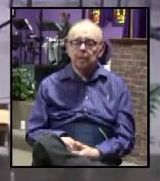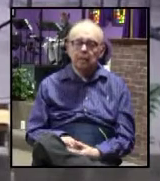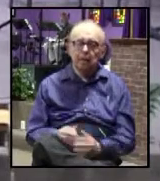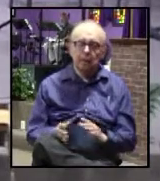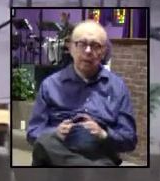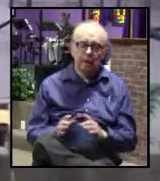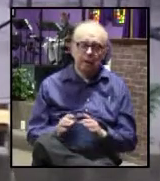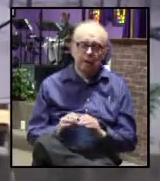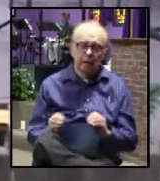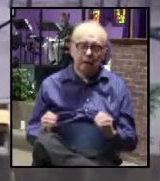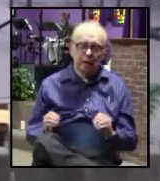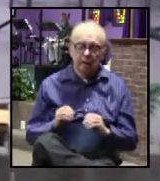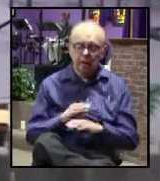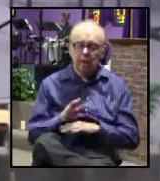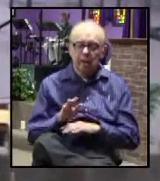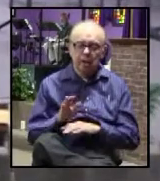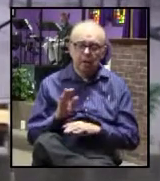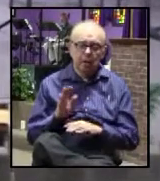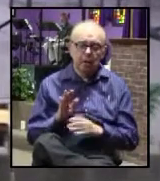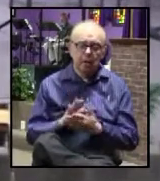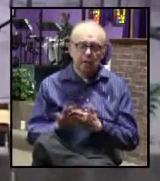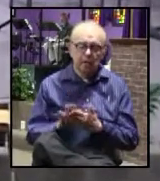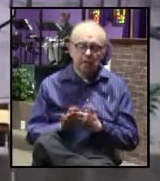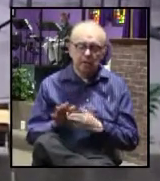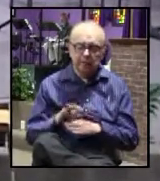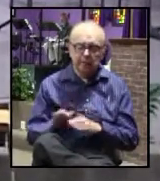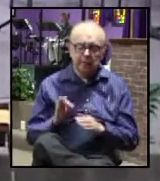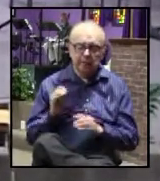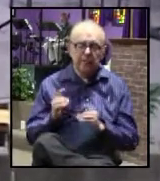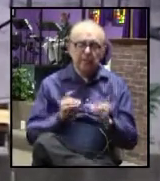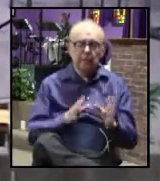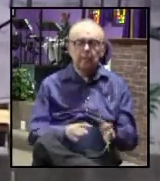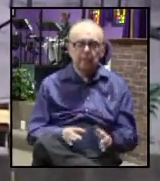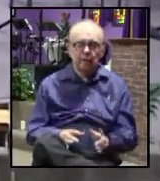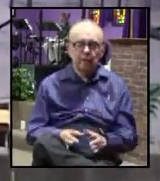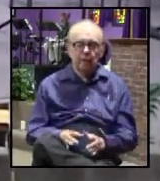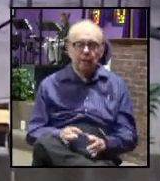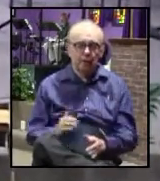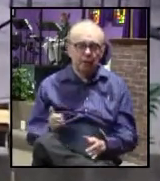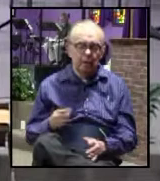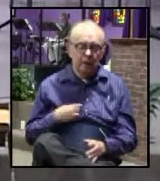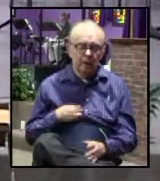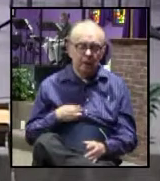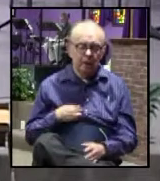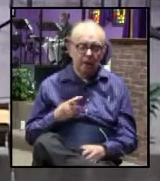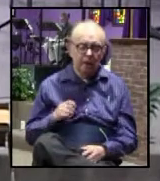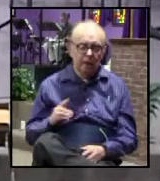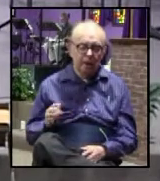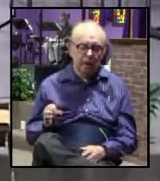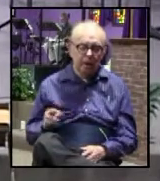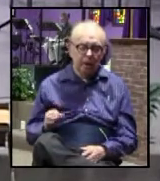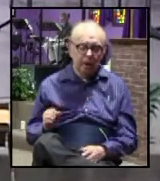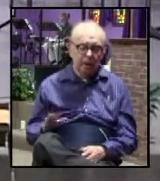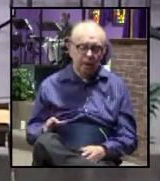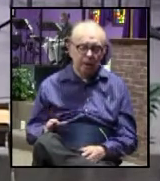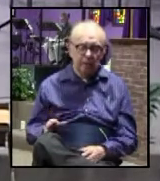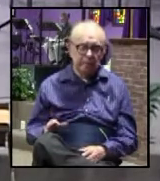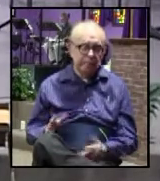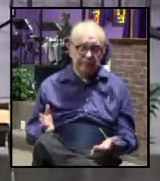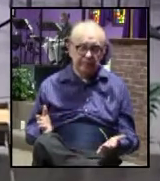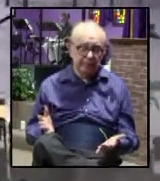Seemingly, there was going to be no impact on him cleaning the feet of his disciples. I mean, they were going to be like toddlers. They're going to get their feet dirty right away